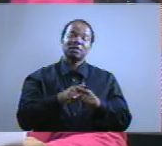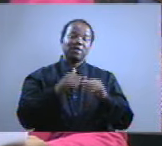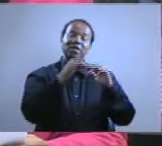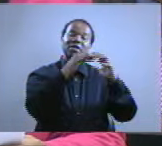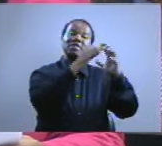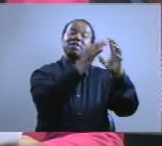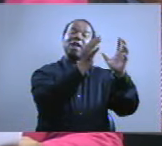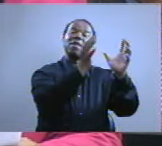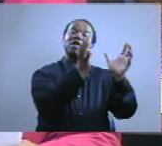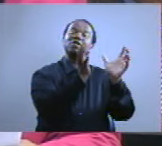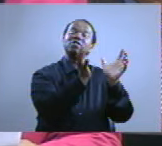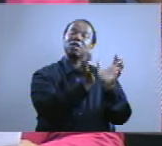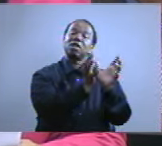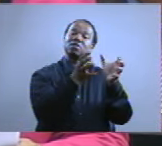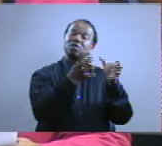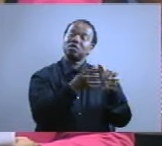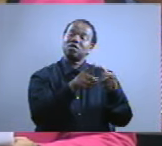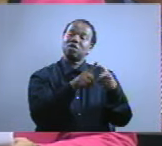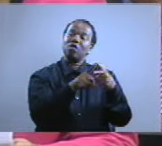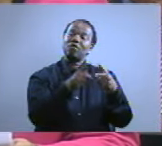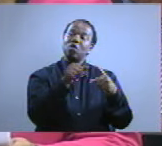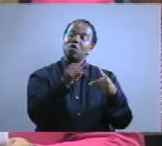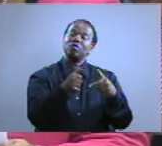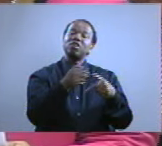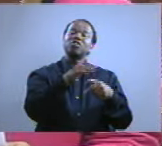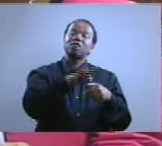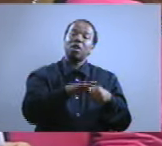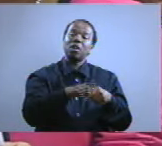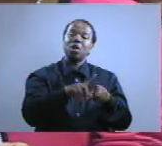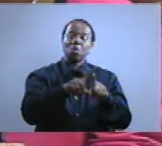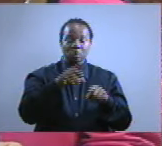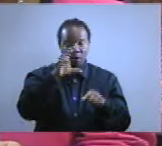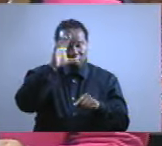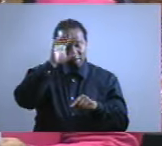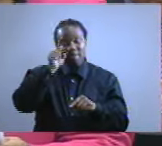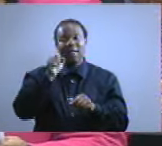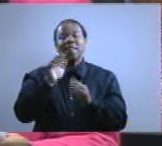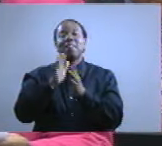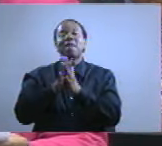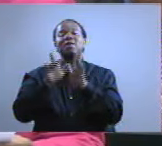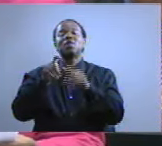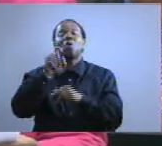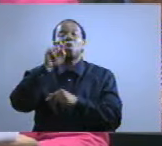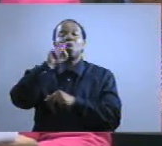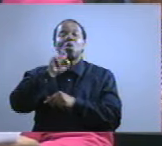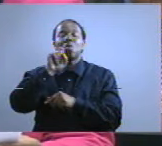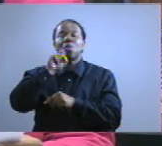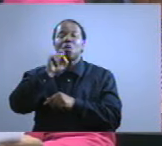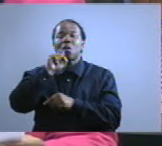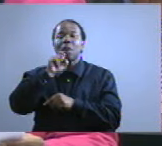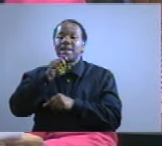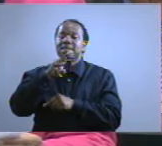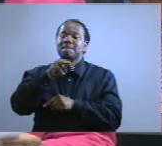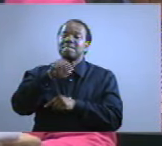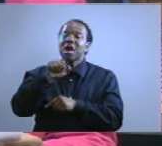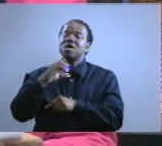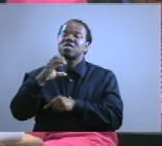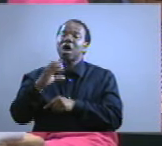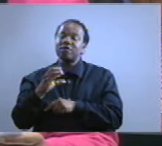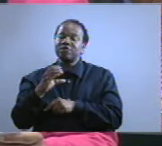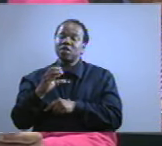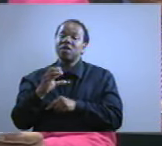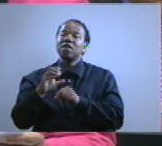organization World of Children will honor the 19-year-old South African Michaela Mycroft for her work